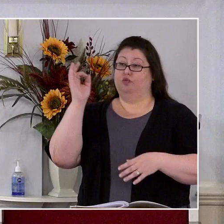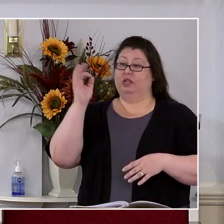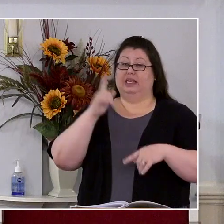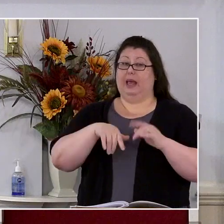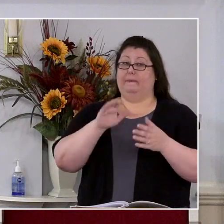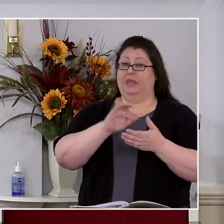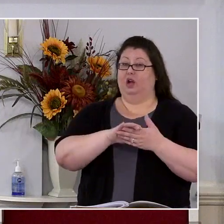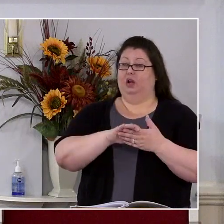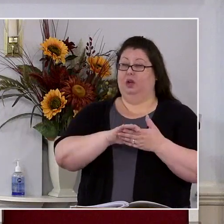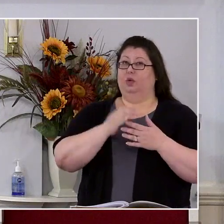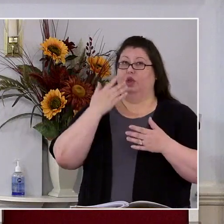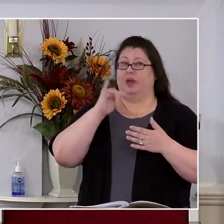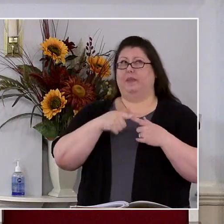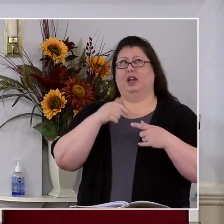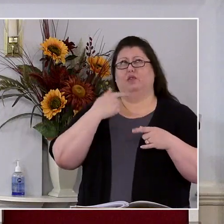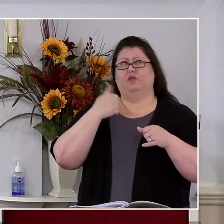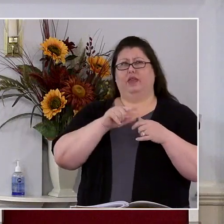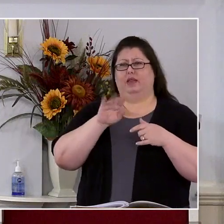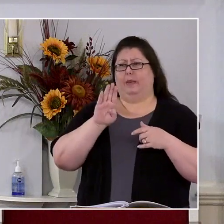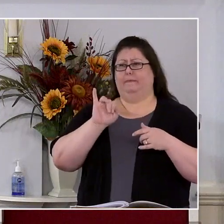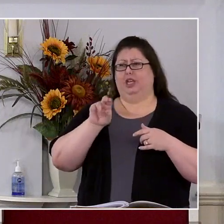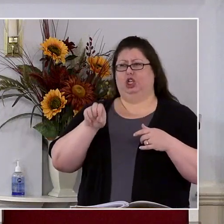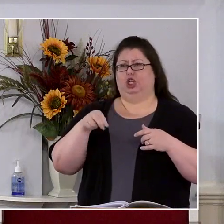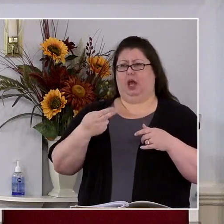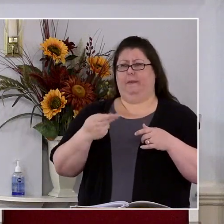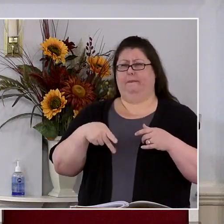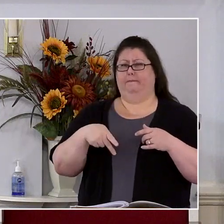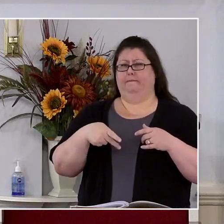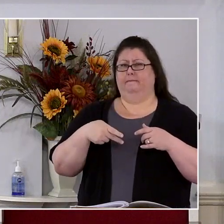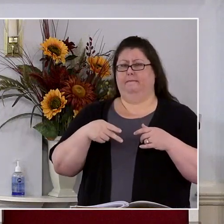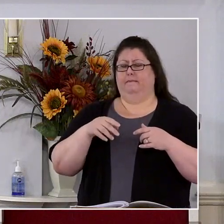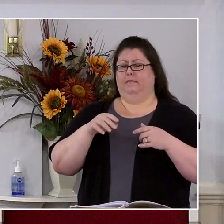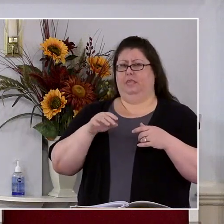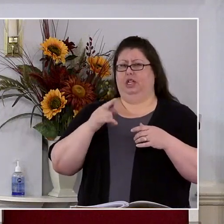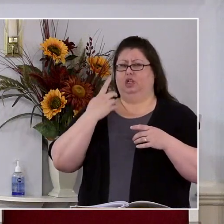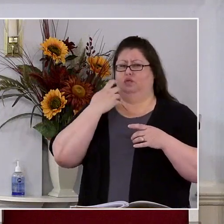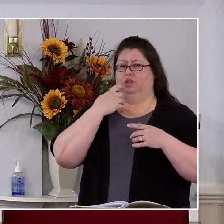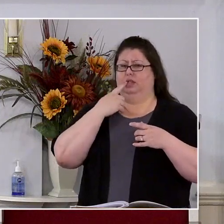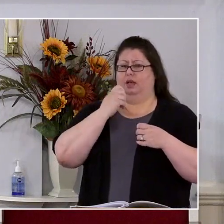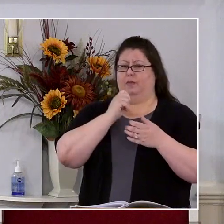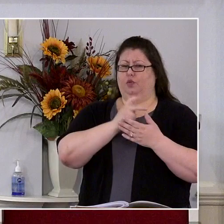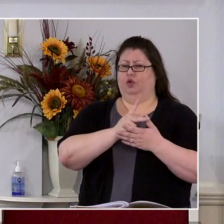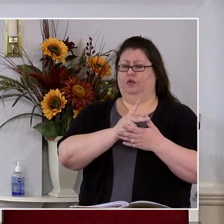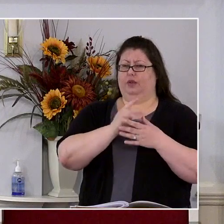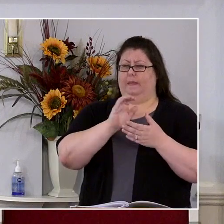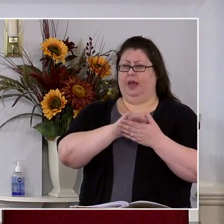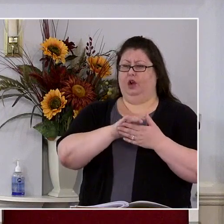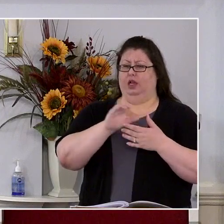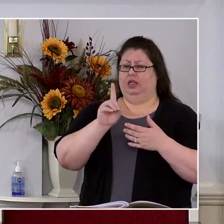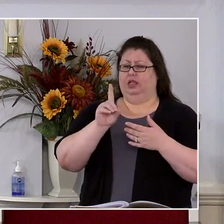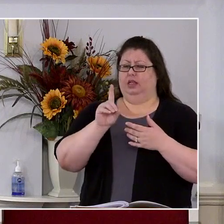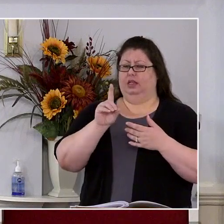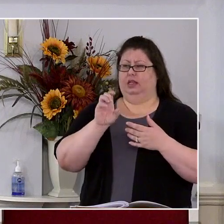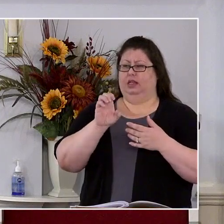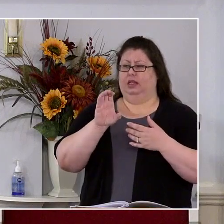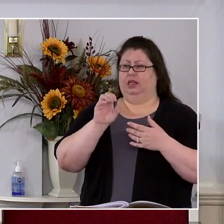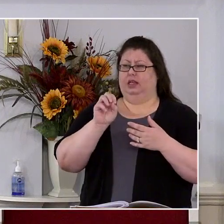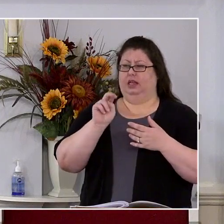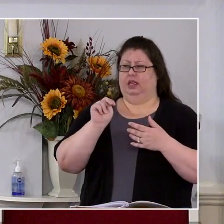know that, although I read that the bishops just approved married deacons in the Amazon